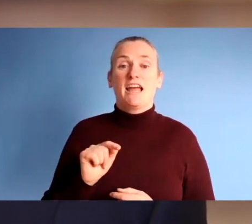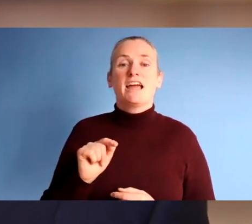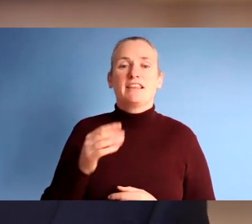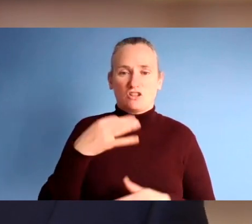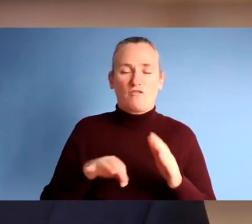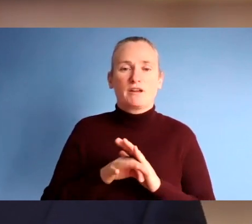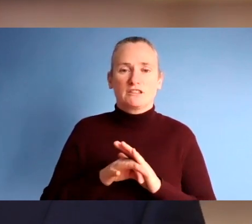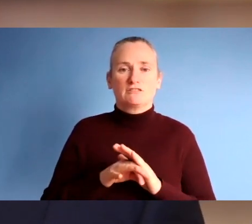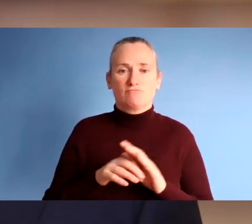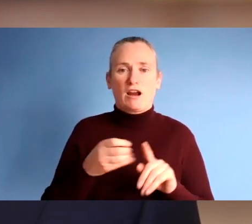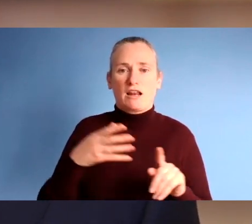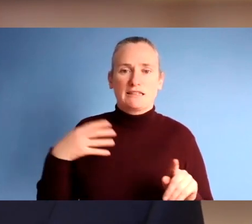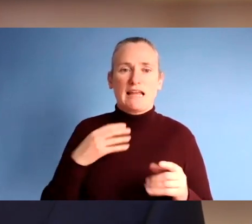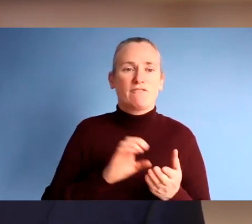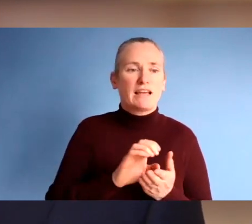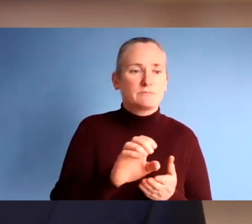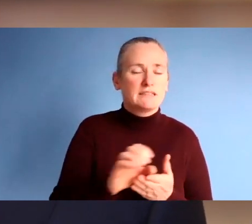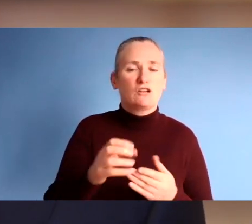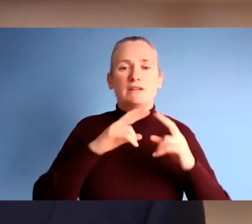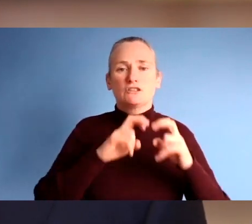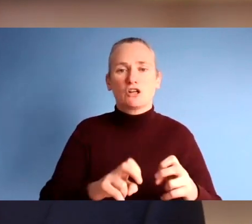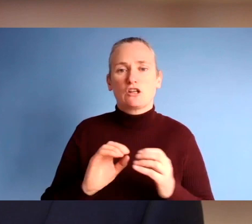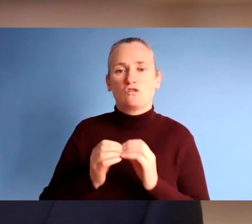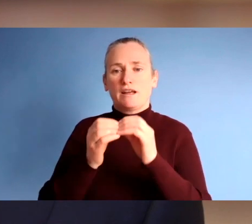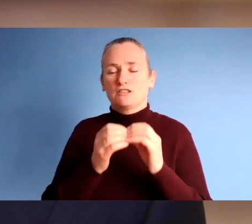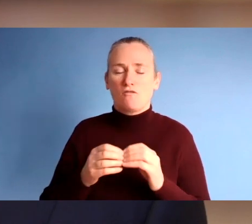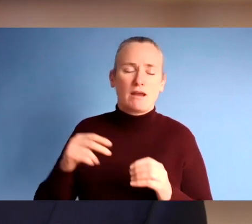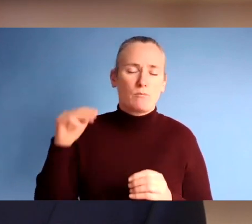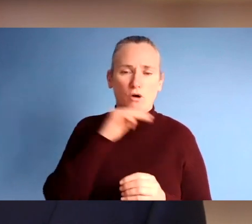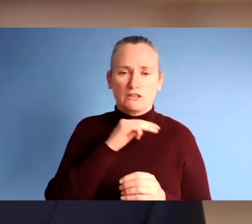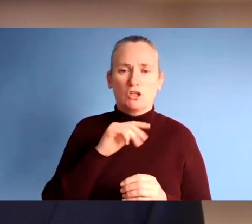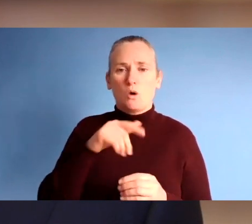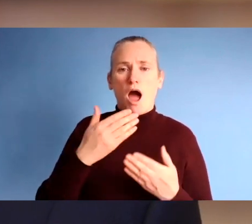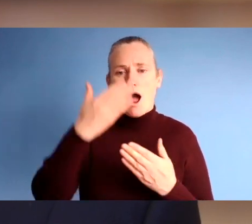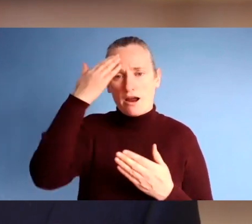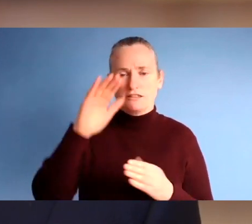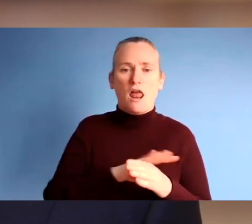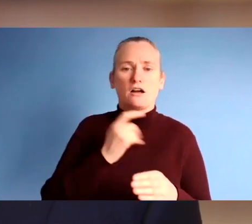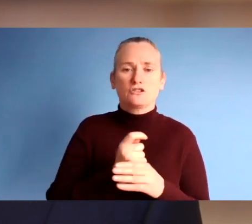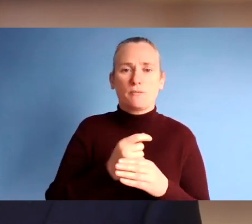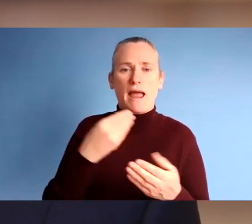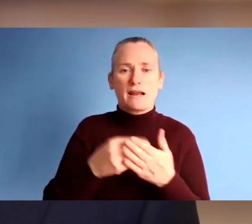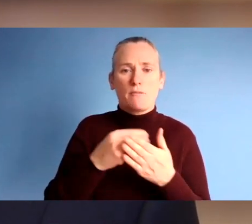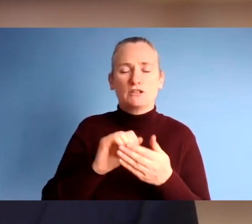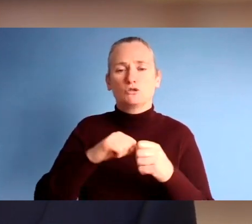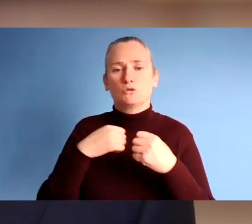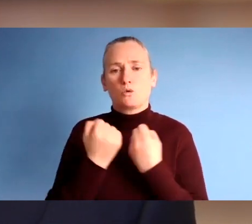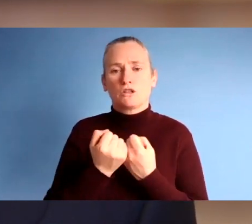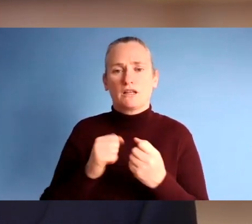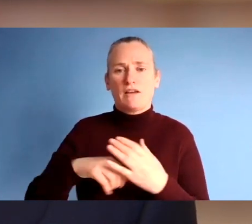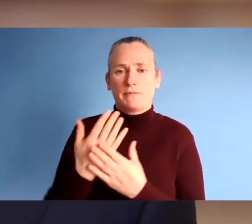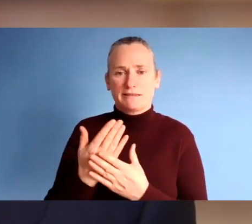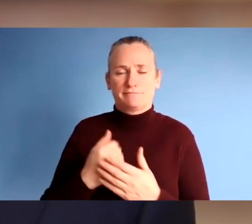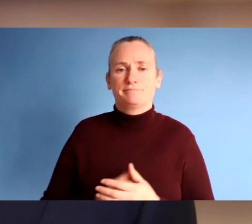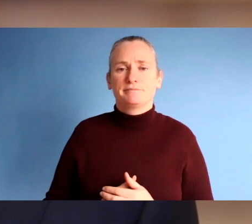recognises that investment in research and innovation is vital to Ireland's long-term economic and social development.